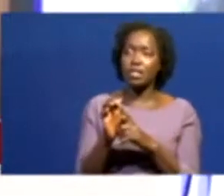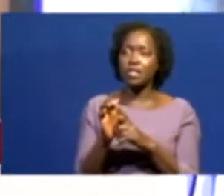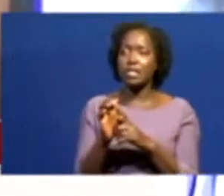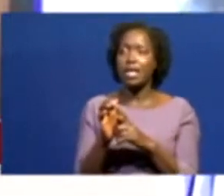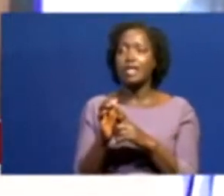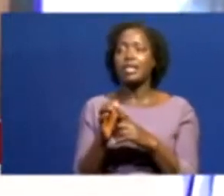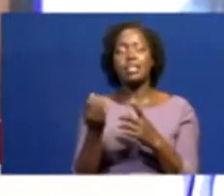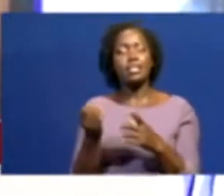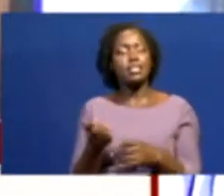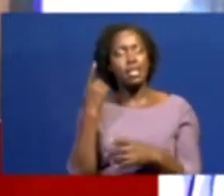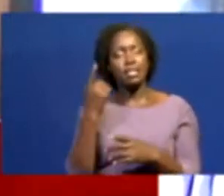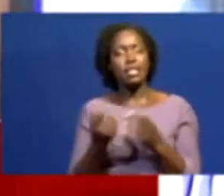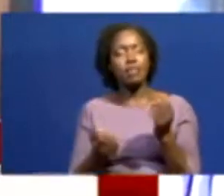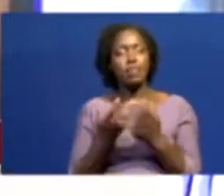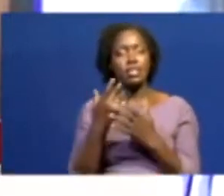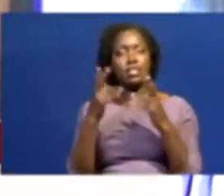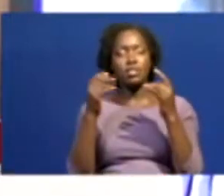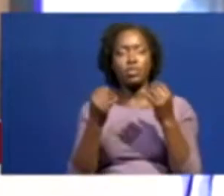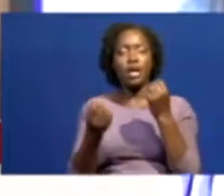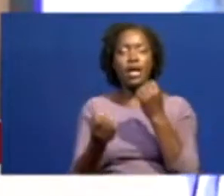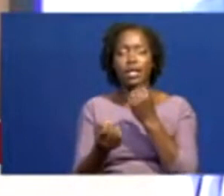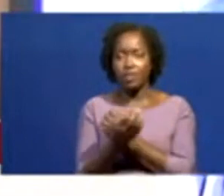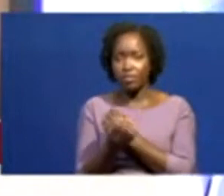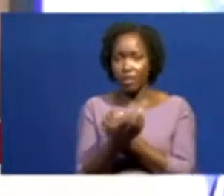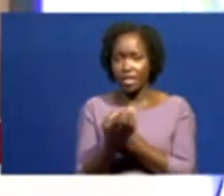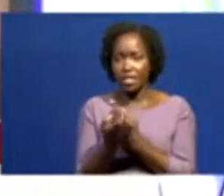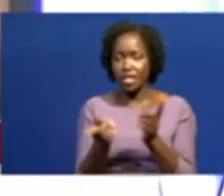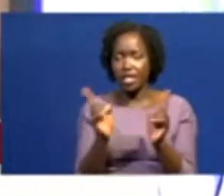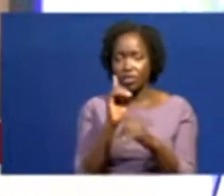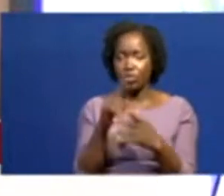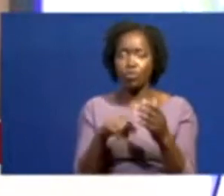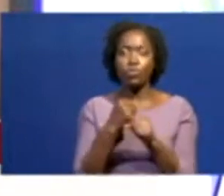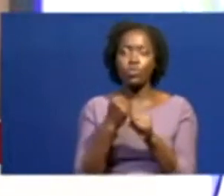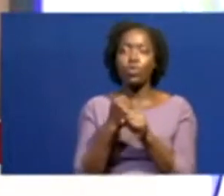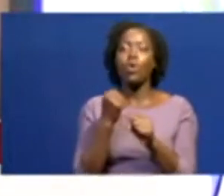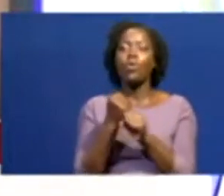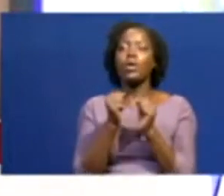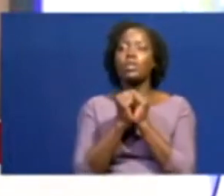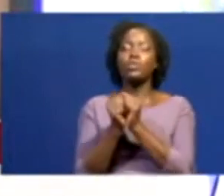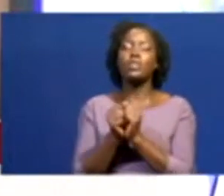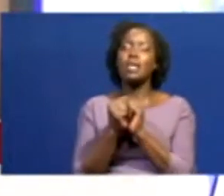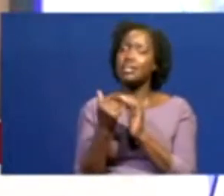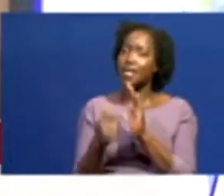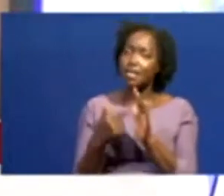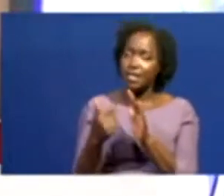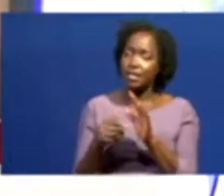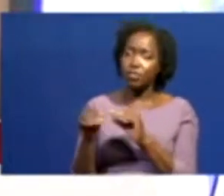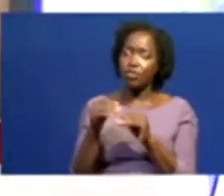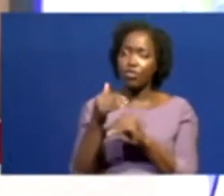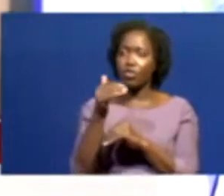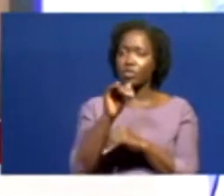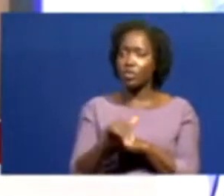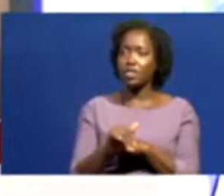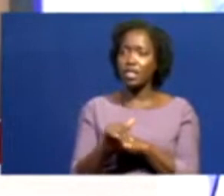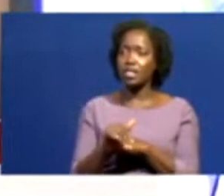emerging issues, and then advise us on what we need to do, working together as an industry, moving forward so that we